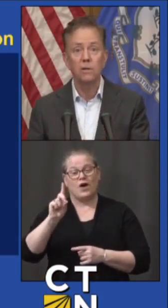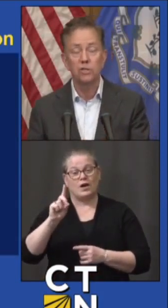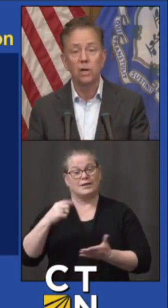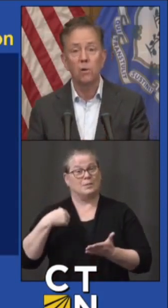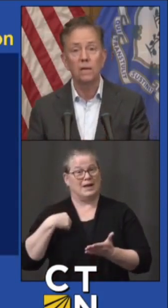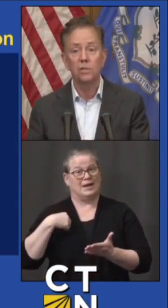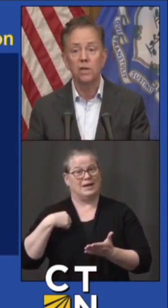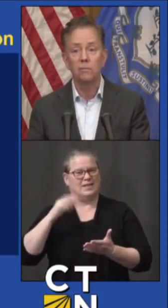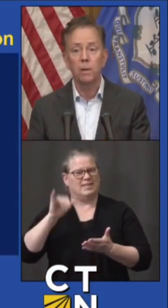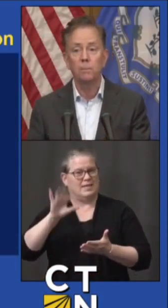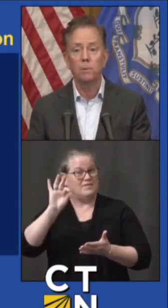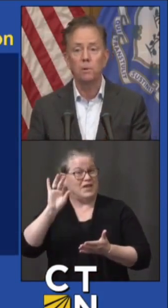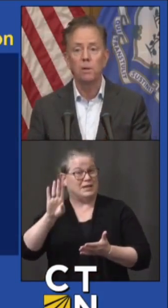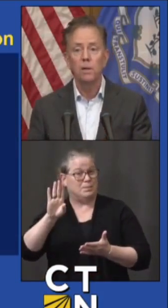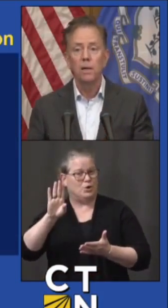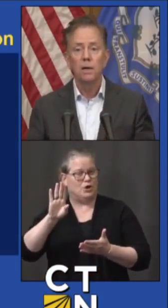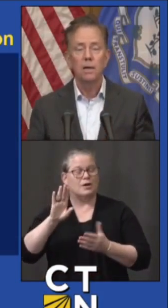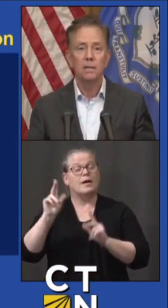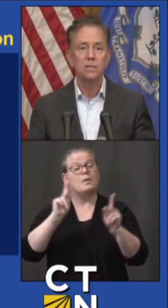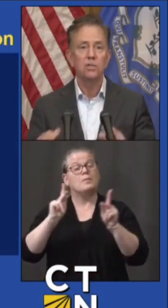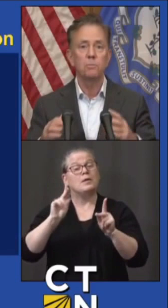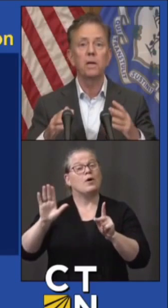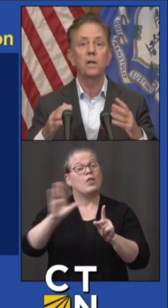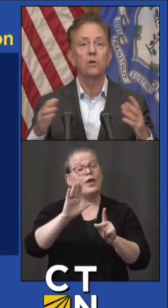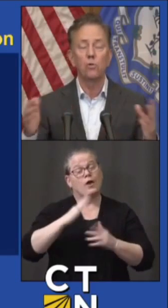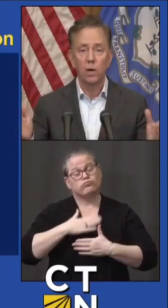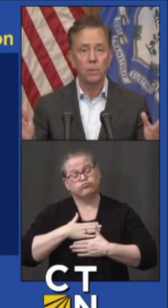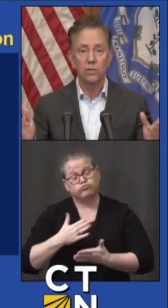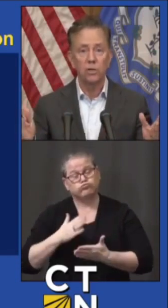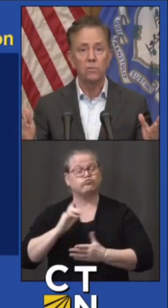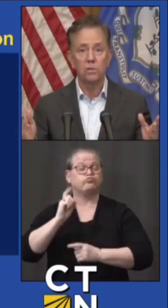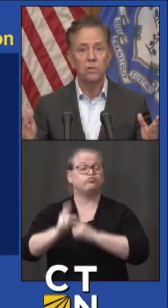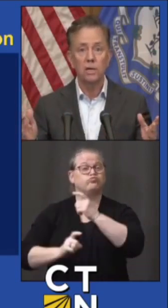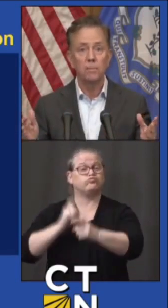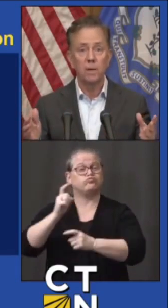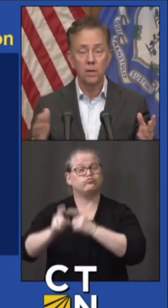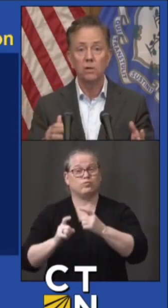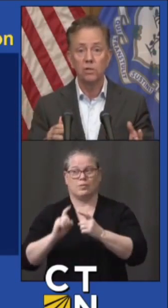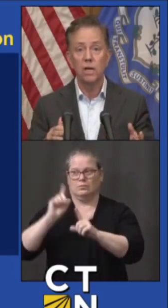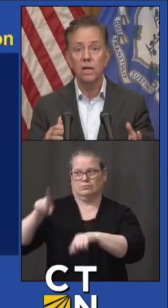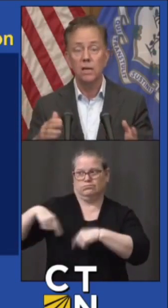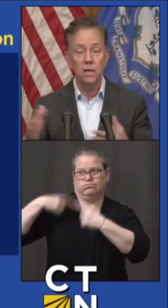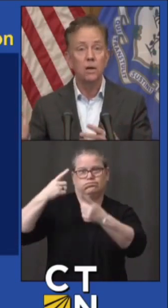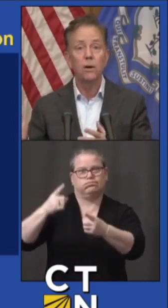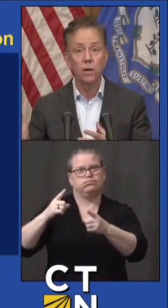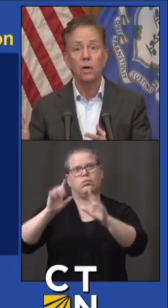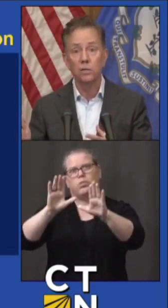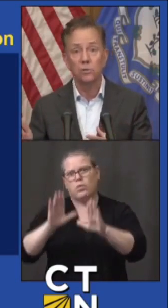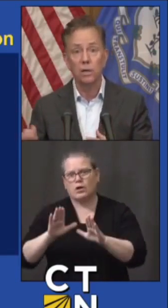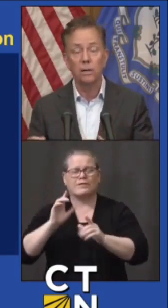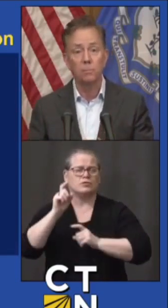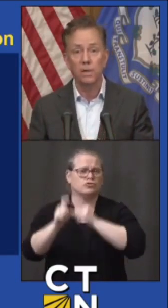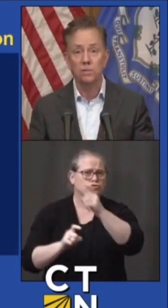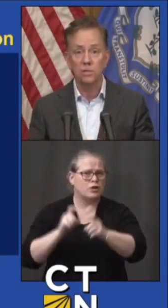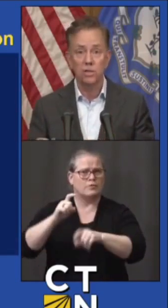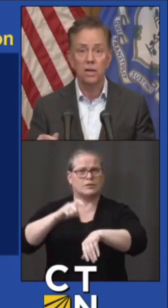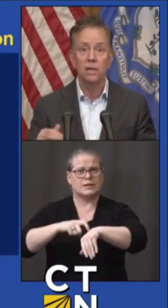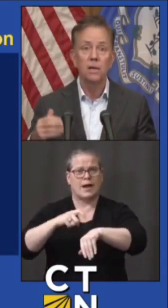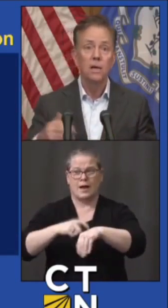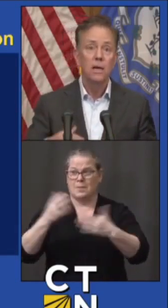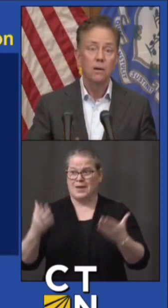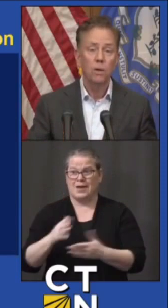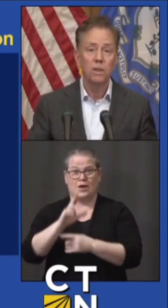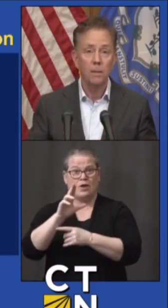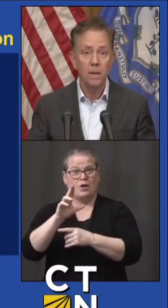indicator of the generosity of people. This has been an incredibly generous time in our state and in our country, I'm pleased to